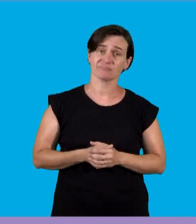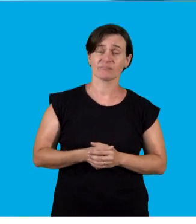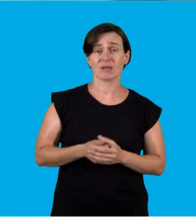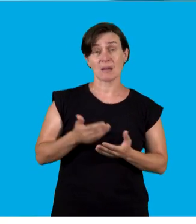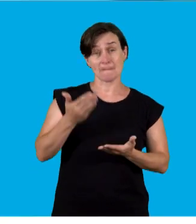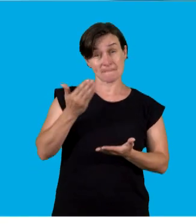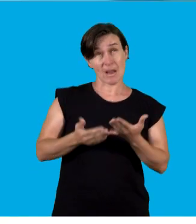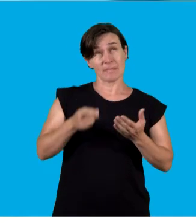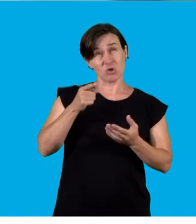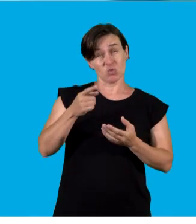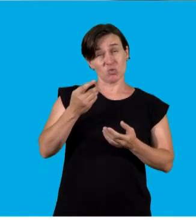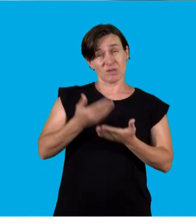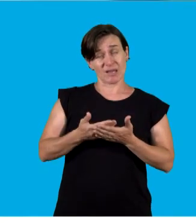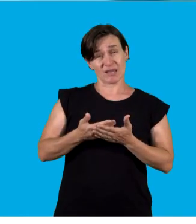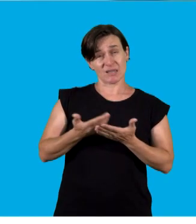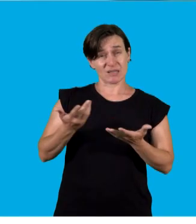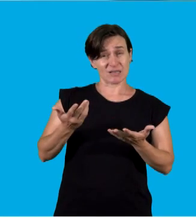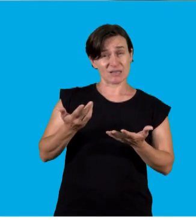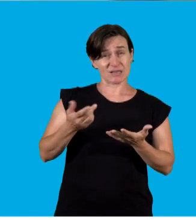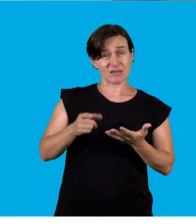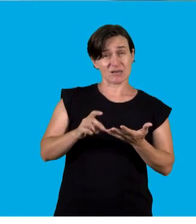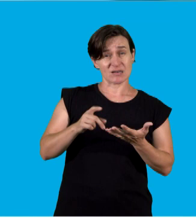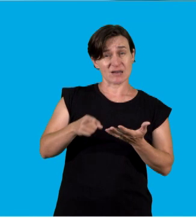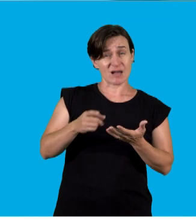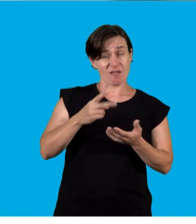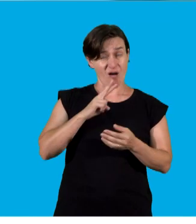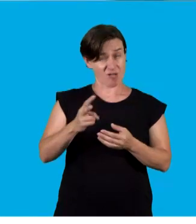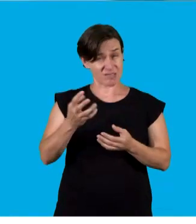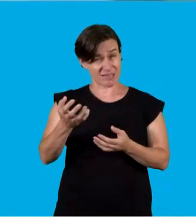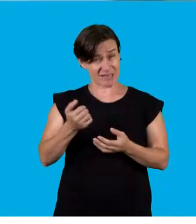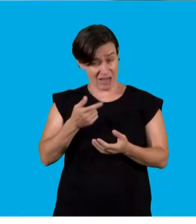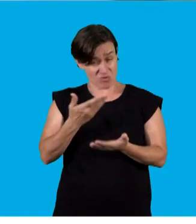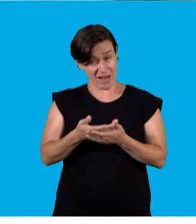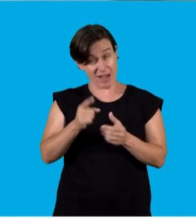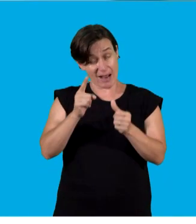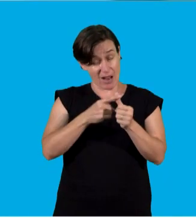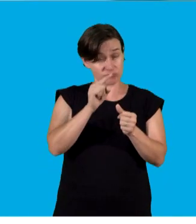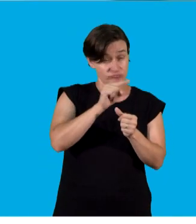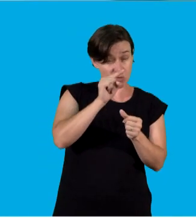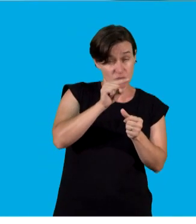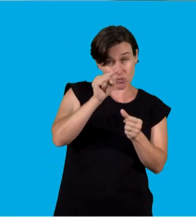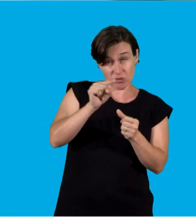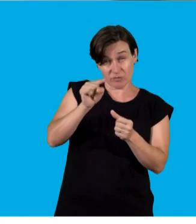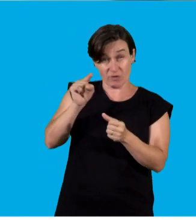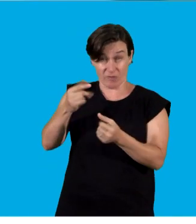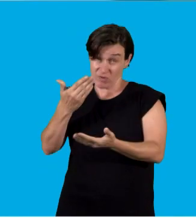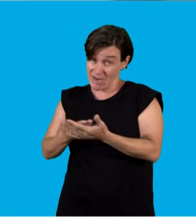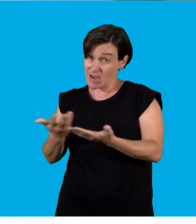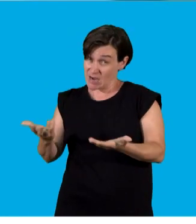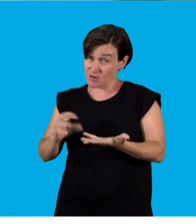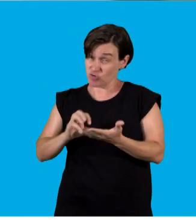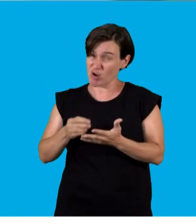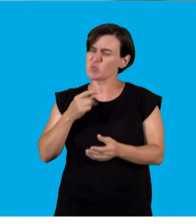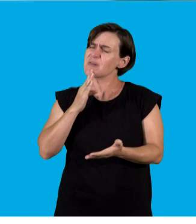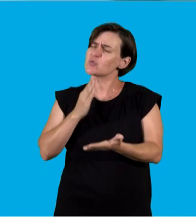get the answer from how we did it previously of multiplying the exponents, or you could just count them, just so that we can see